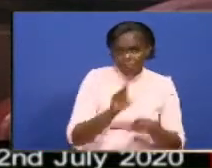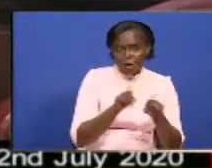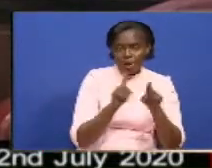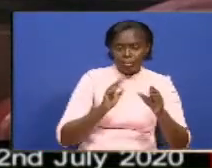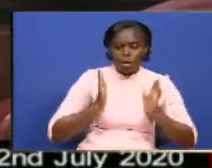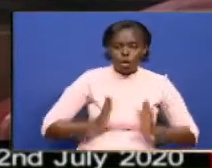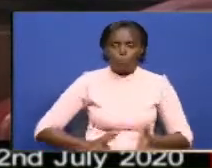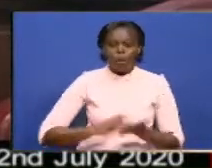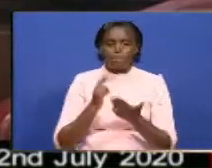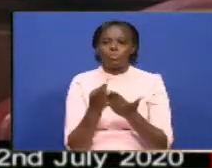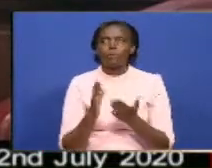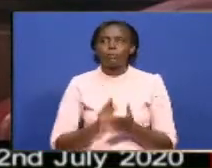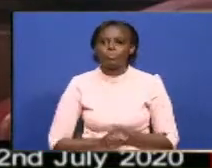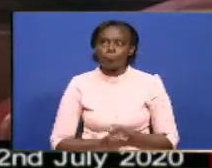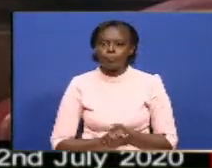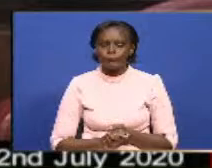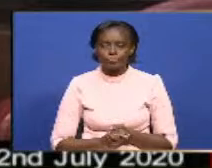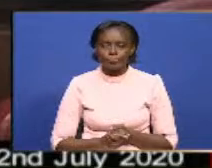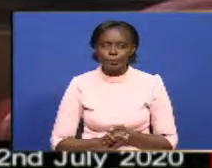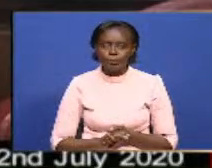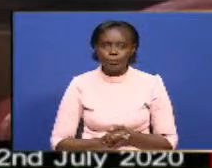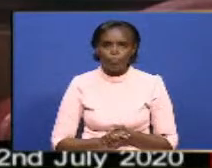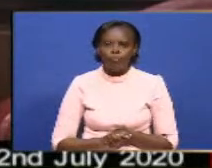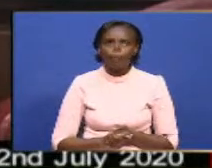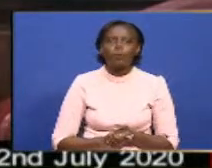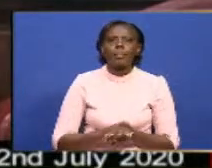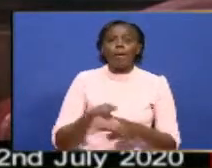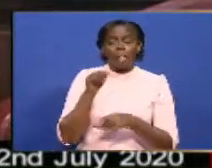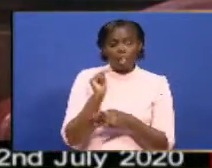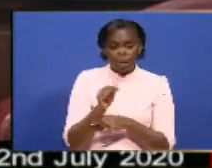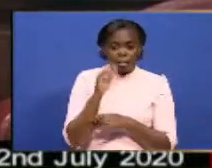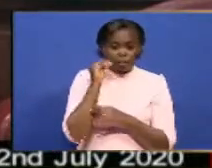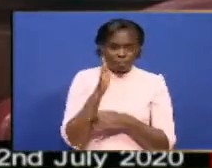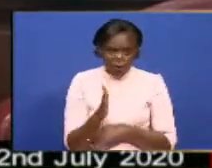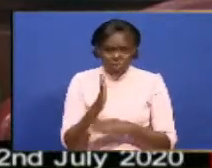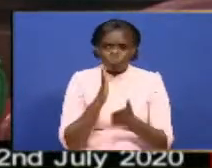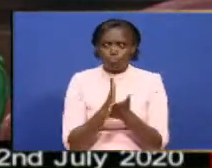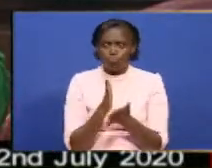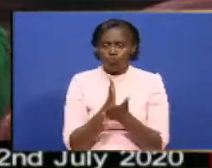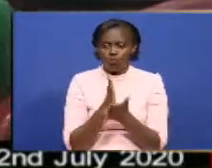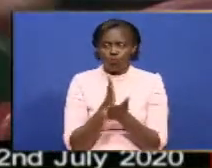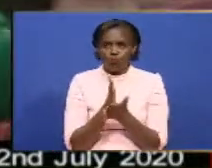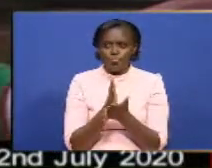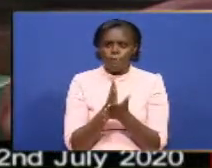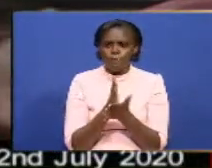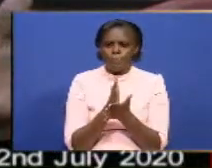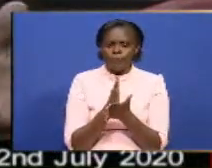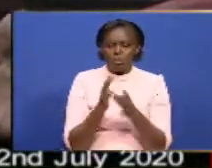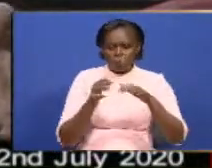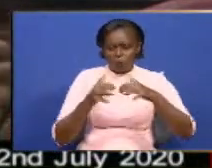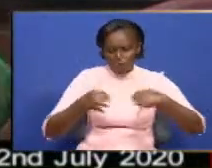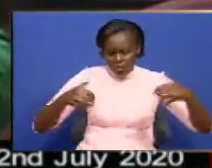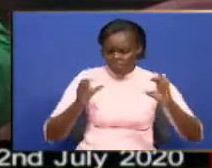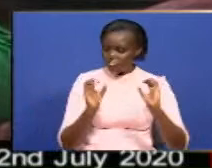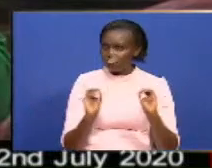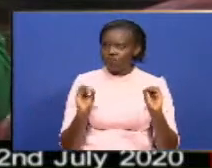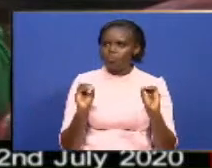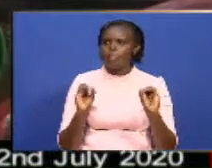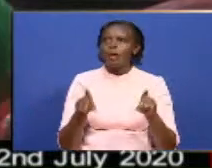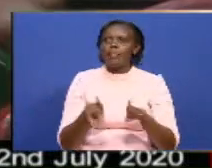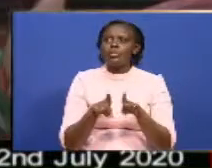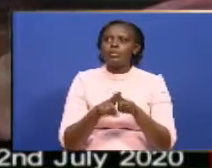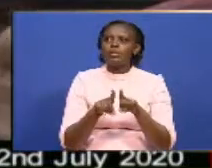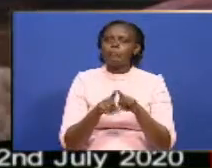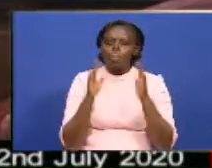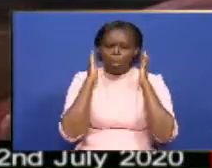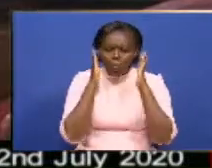resource, Honorable Speaker. Honorable Speaker, it beats logics to seclude them and to kind of